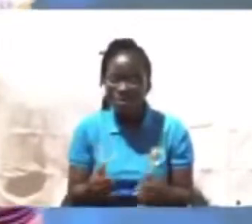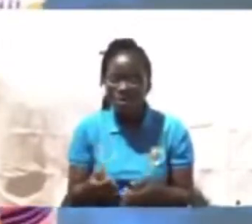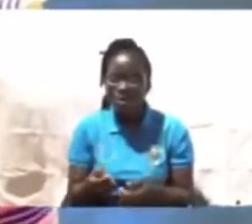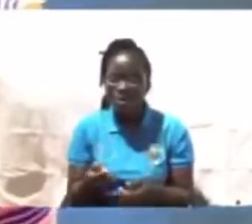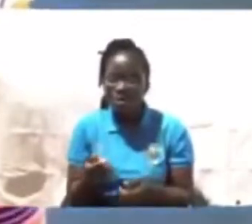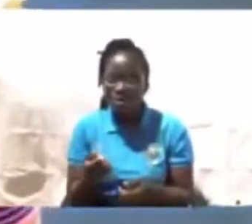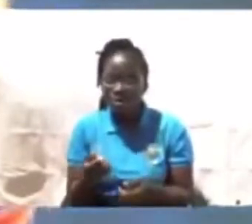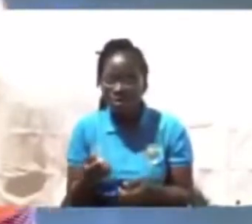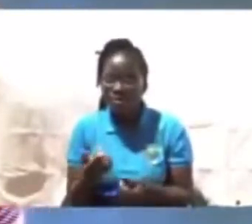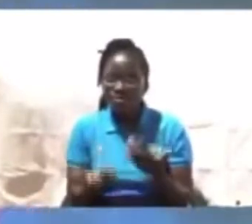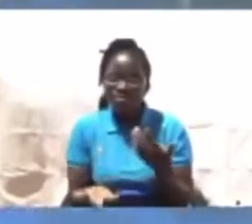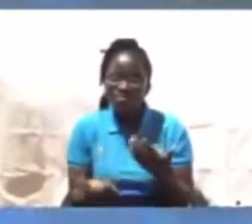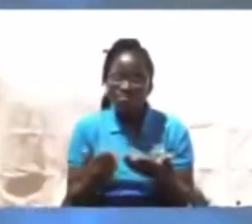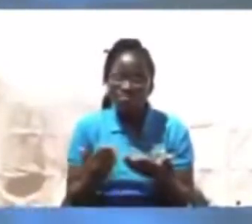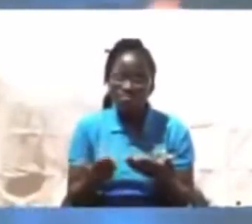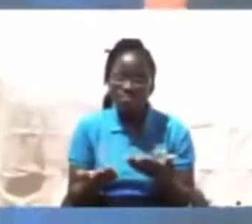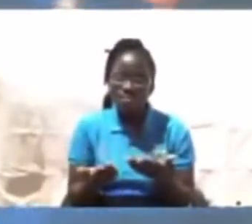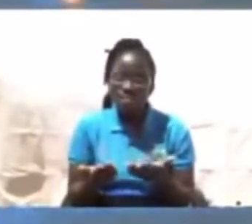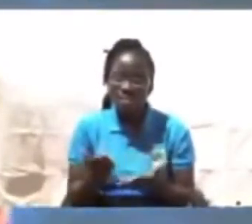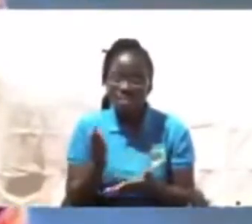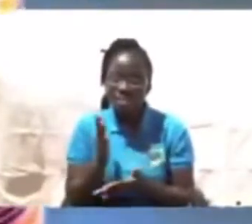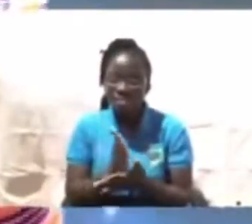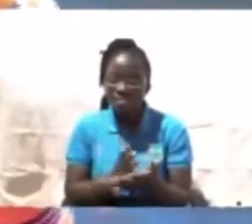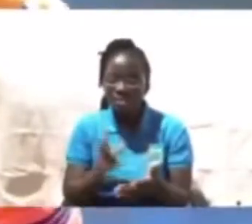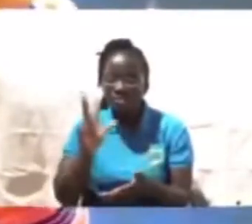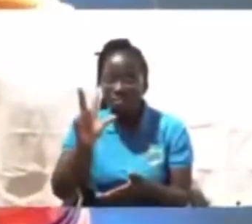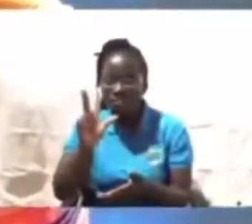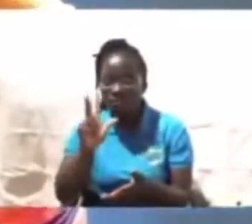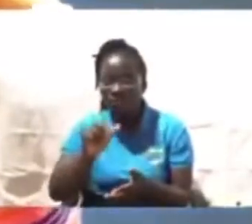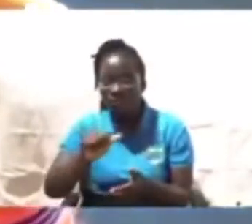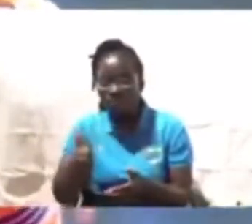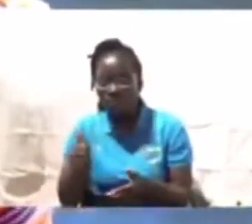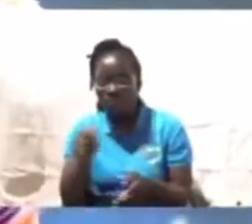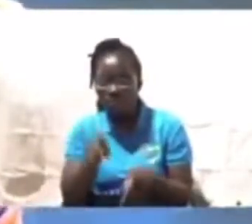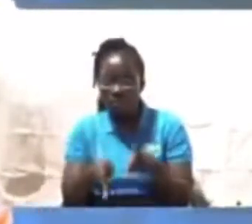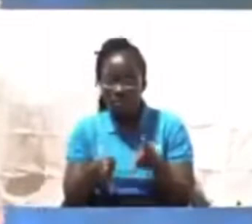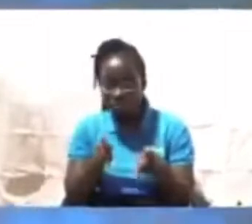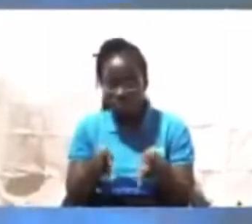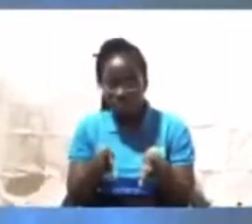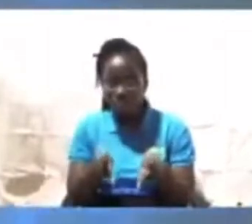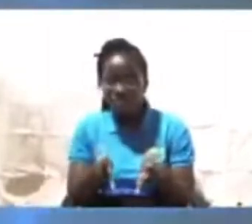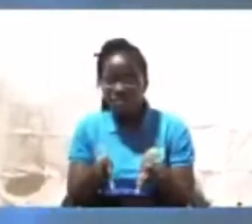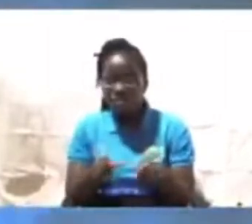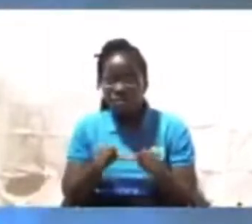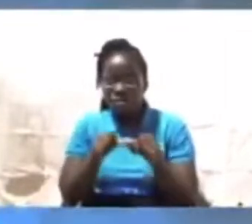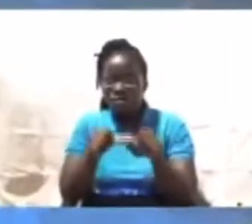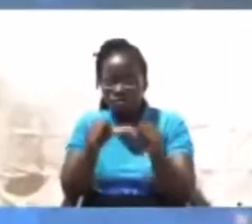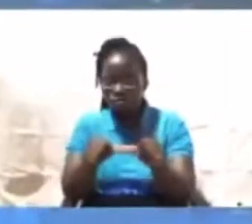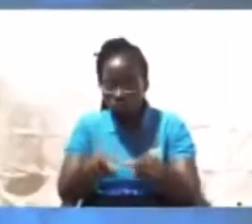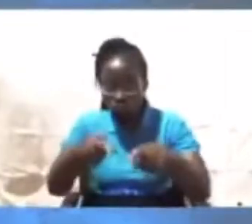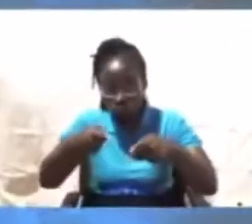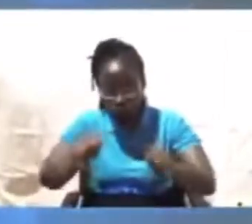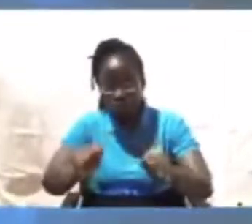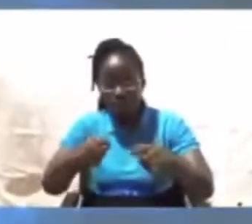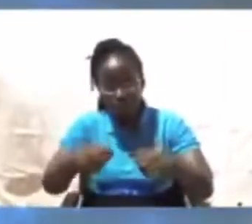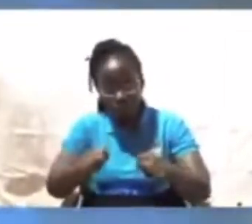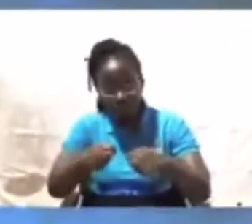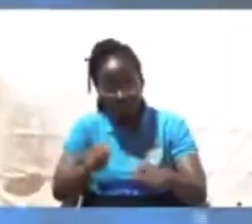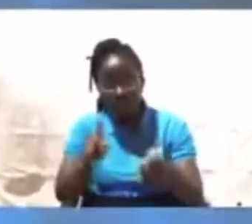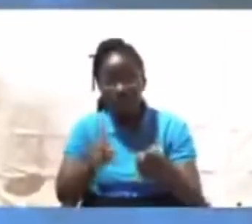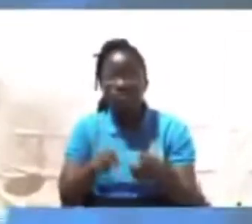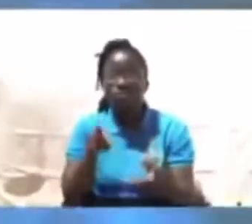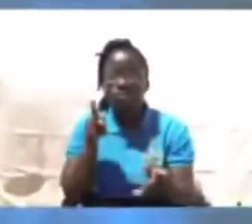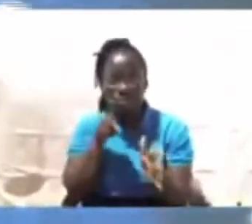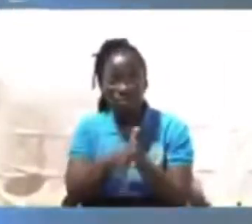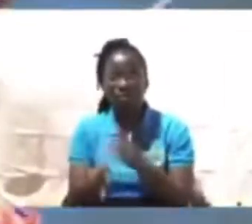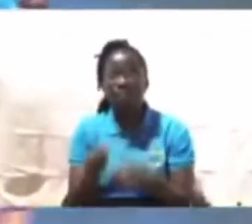se mi weduro bi praise God omu se mi weduro aye din na maduro no kura no